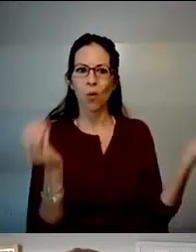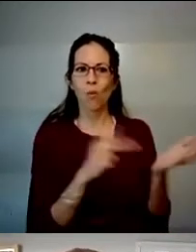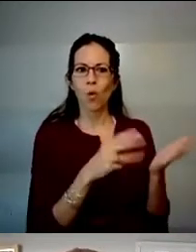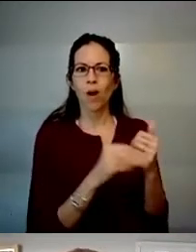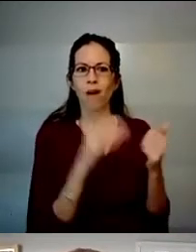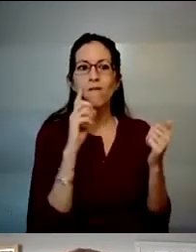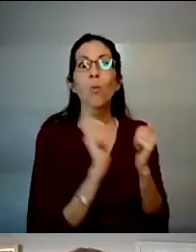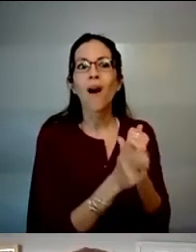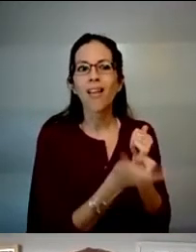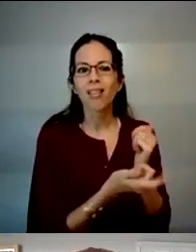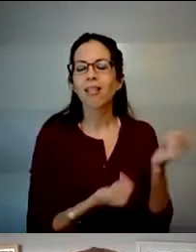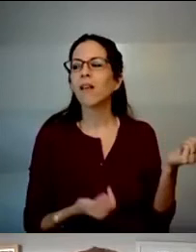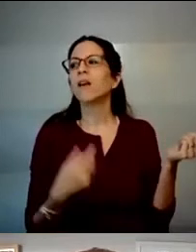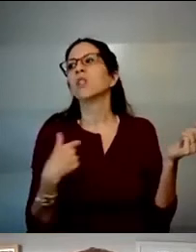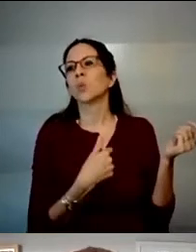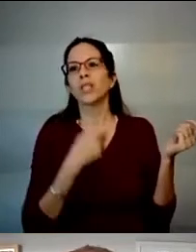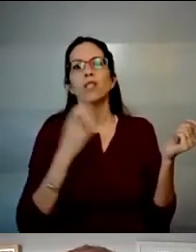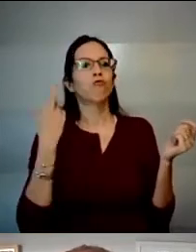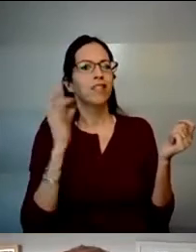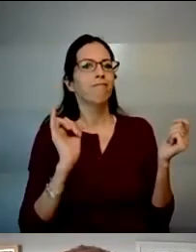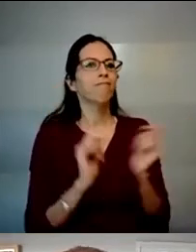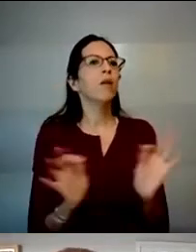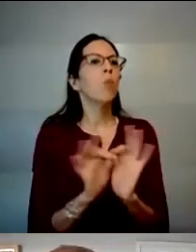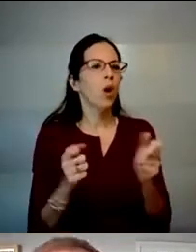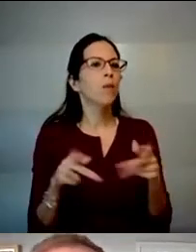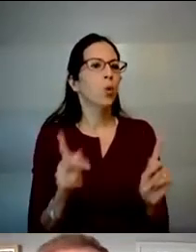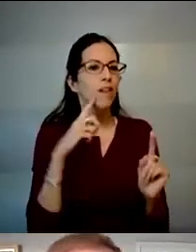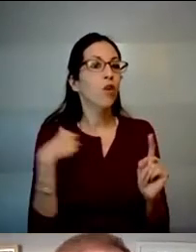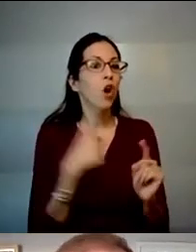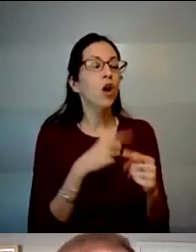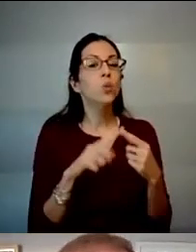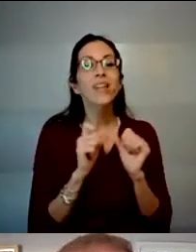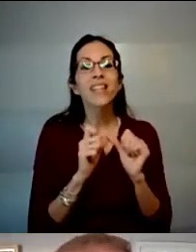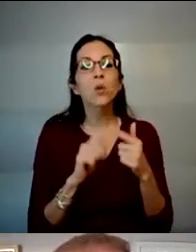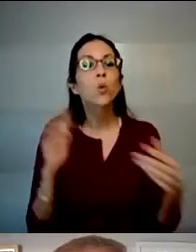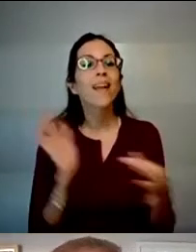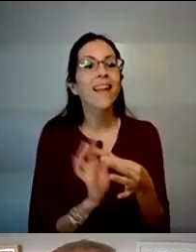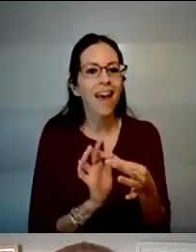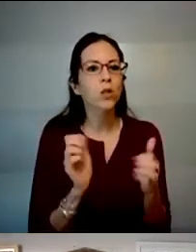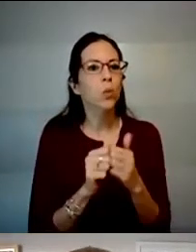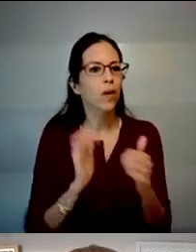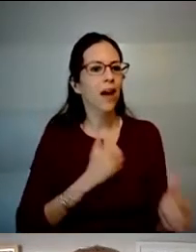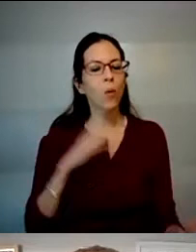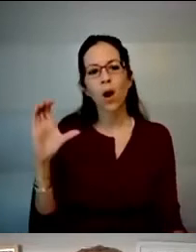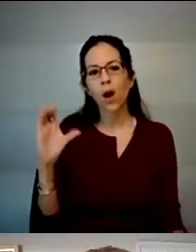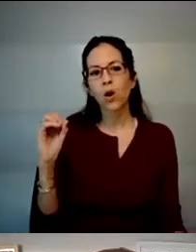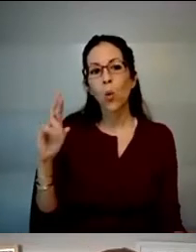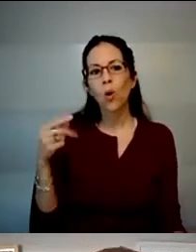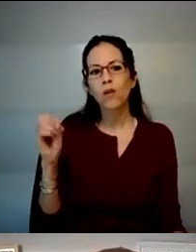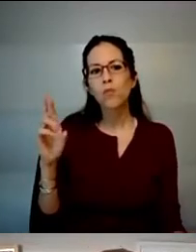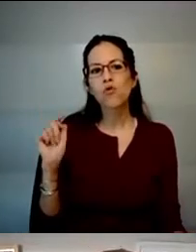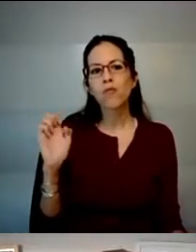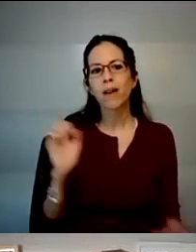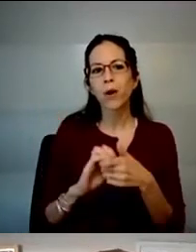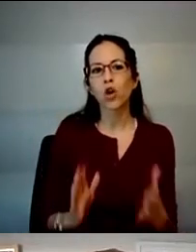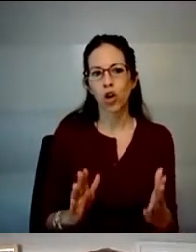realized that it was an important opportunity to, you know, continue to connect with our corporate partners. And so, you know, all